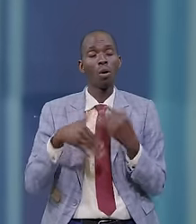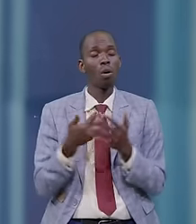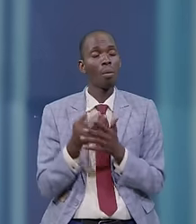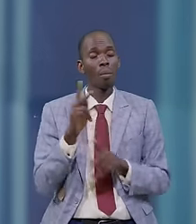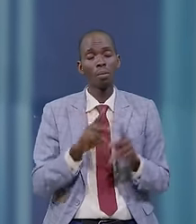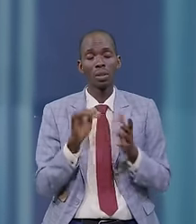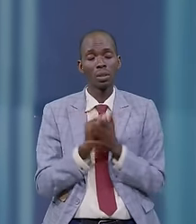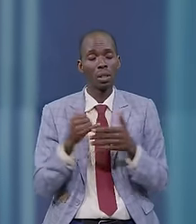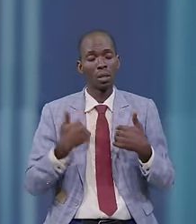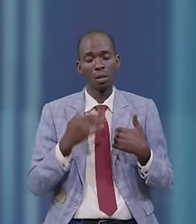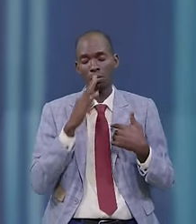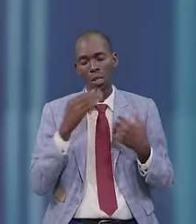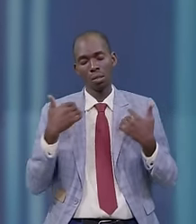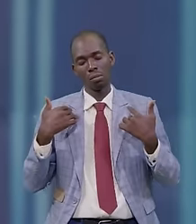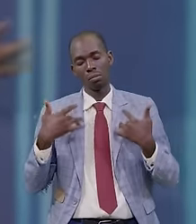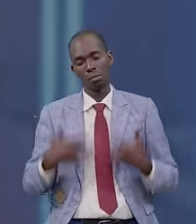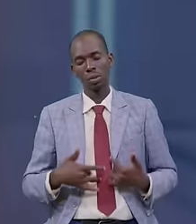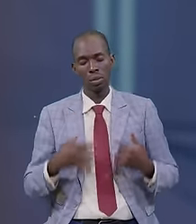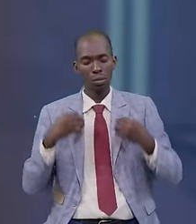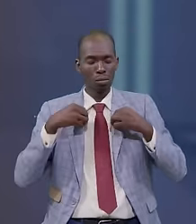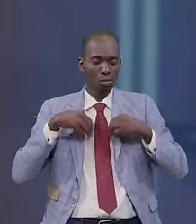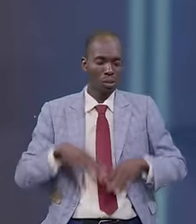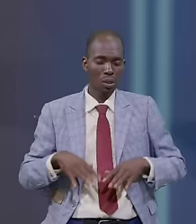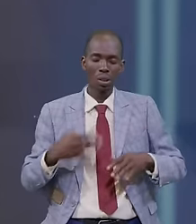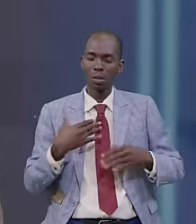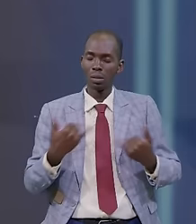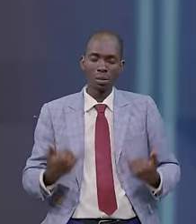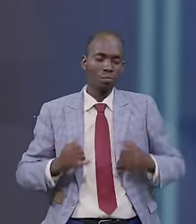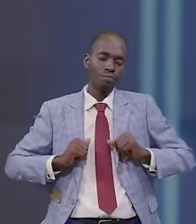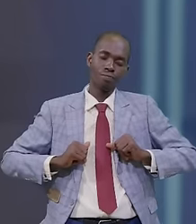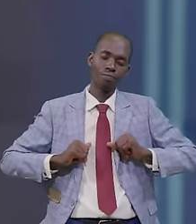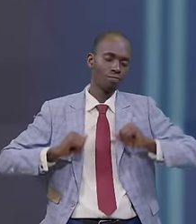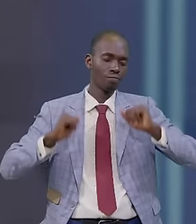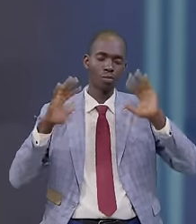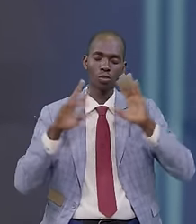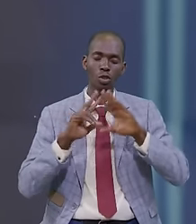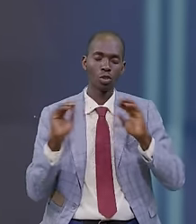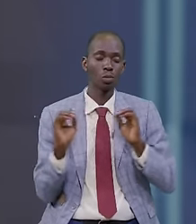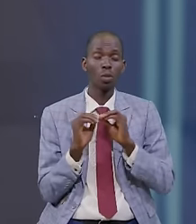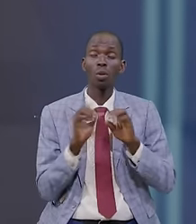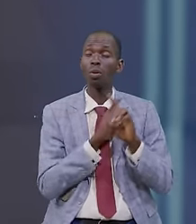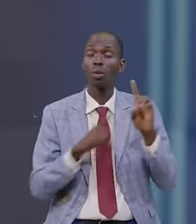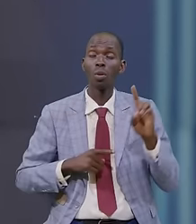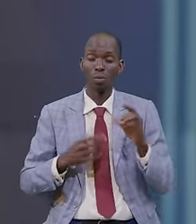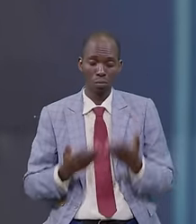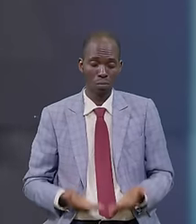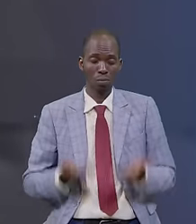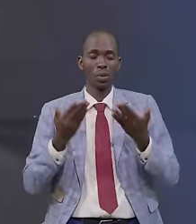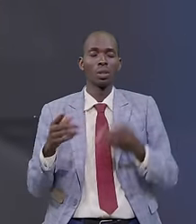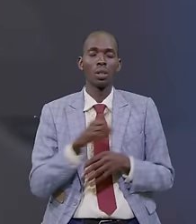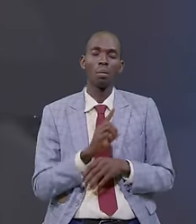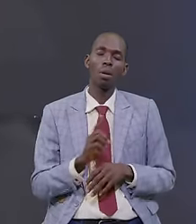they're trying to give in and they're giving up. Lord, raise them up